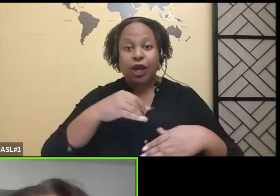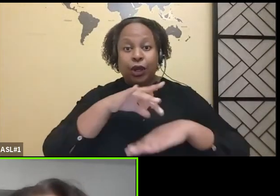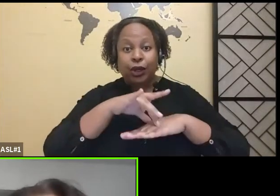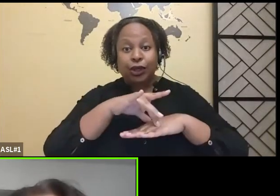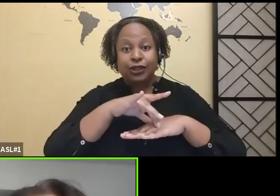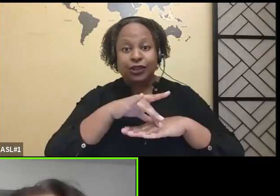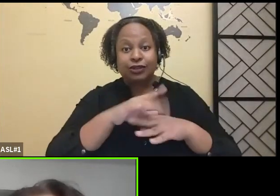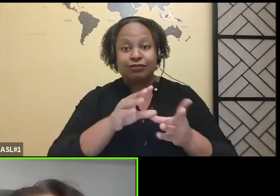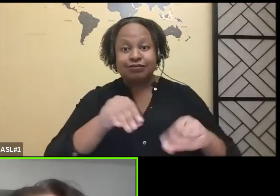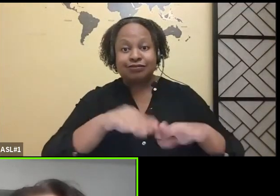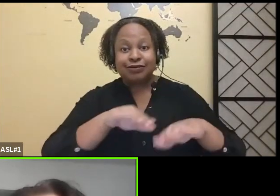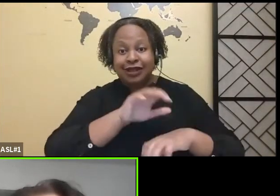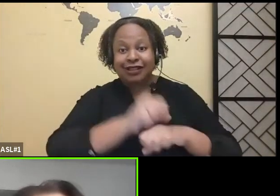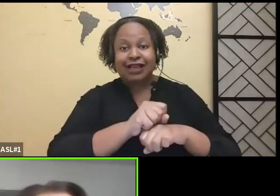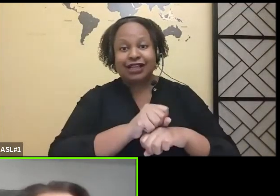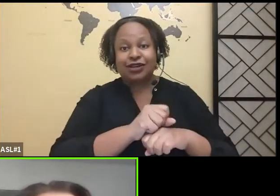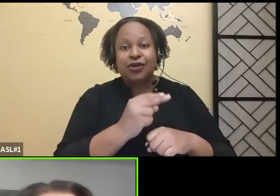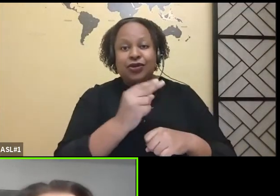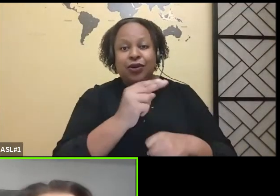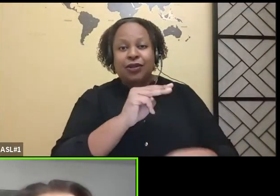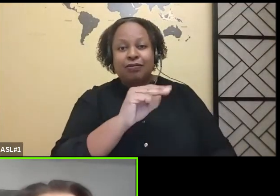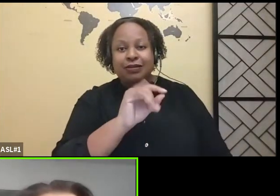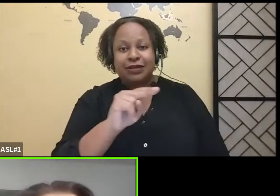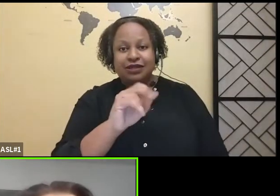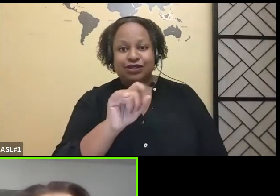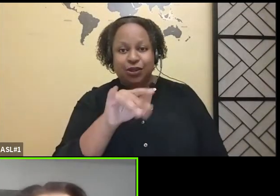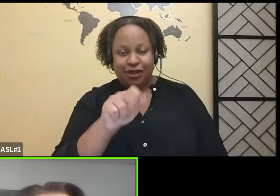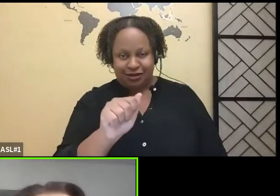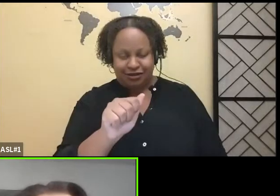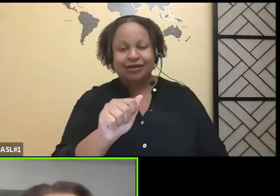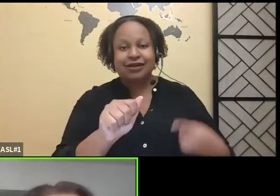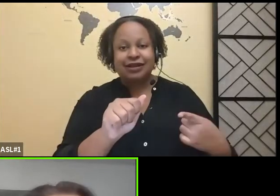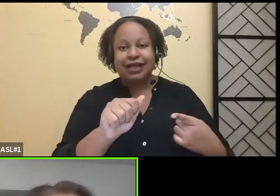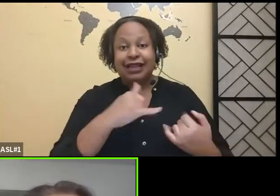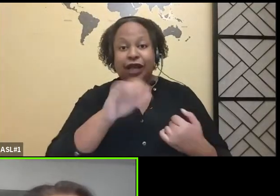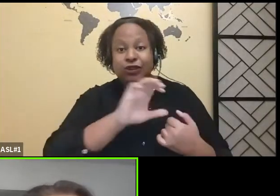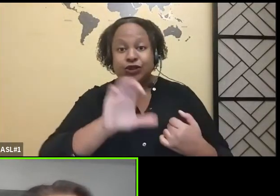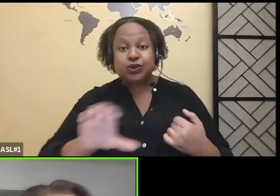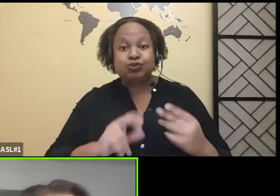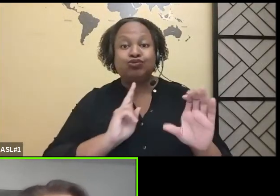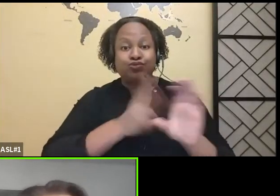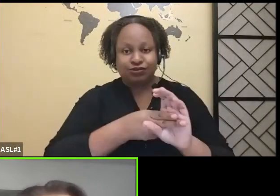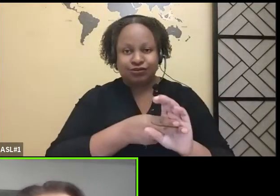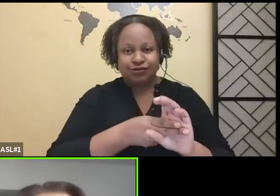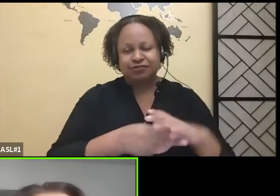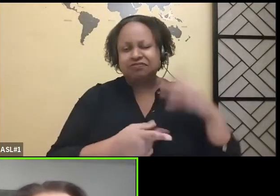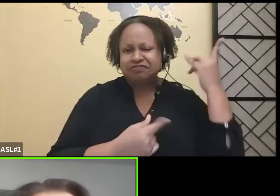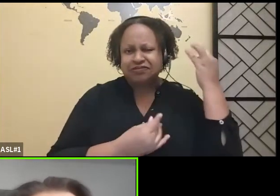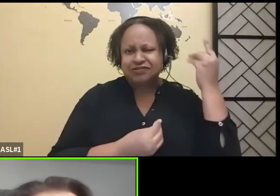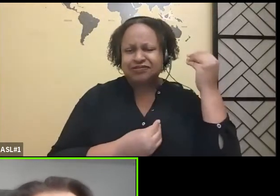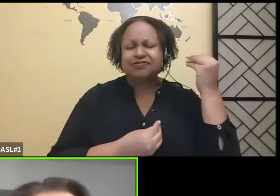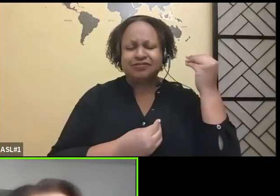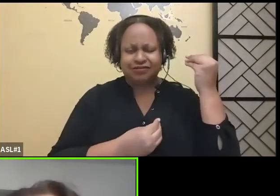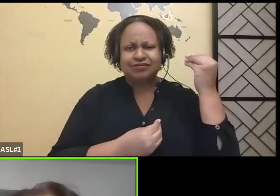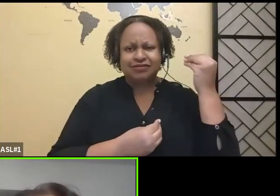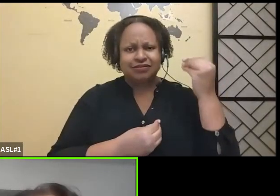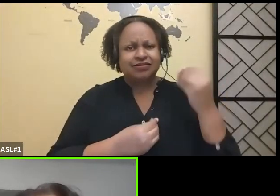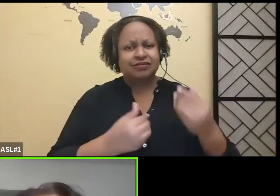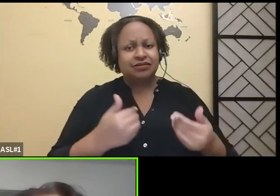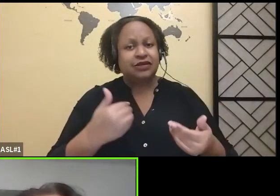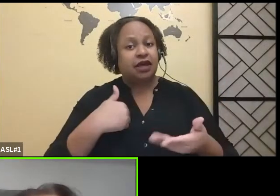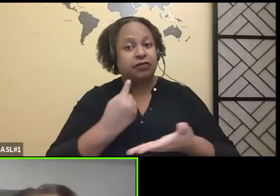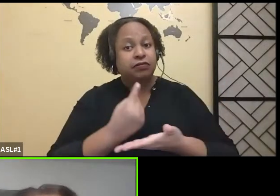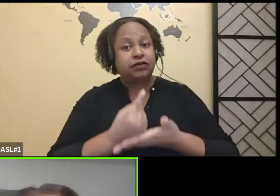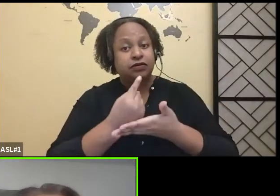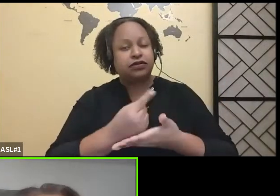where I have Zoomed to visit. So, you know, I was thinking about this one. I had a lot of privilege in my life, but one